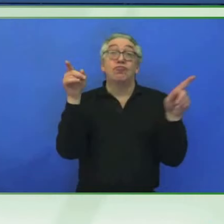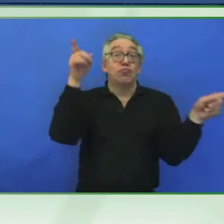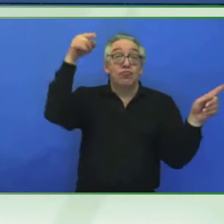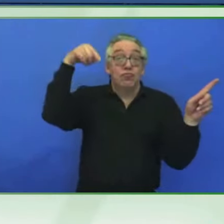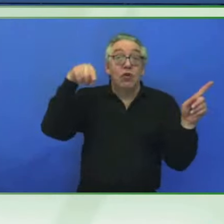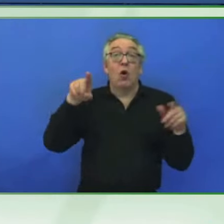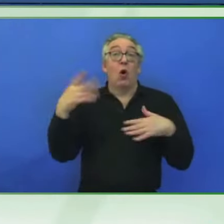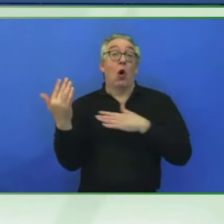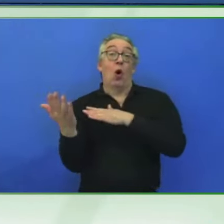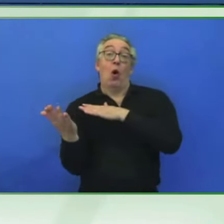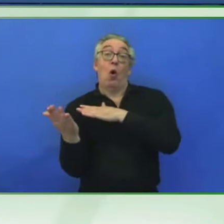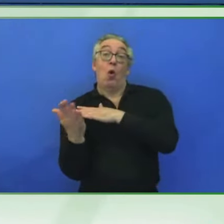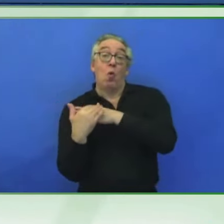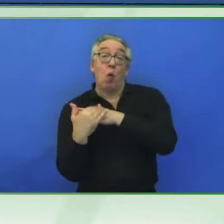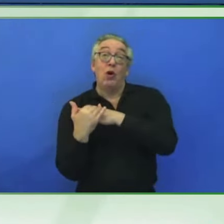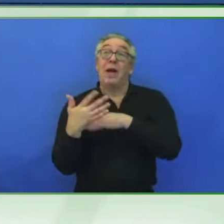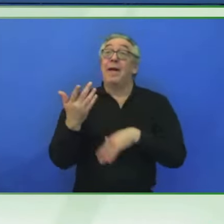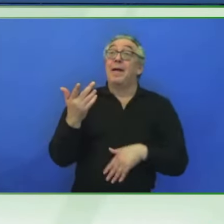safely.